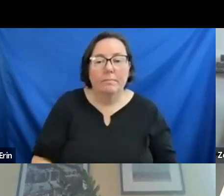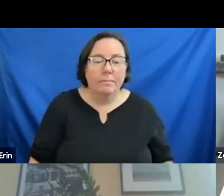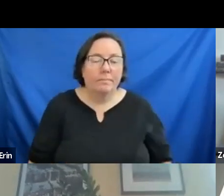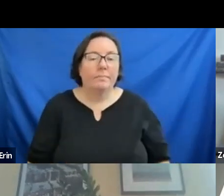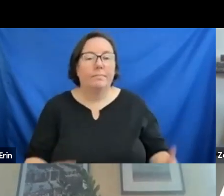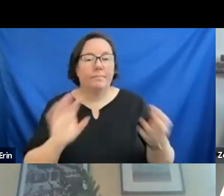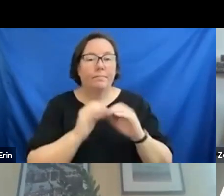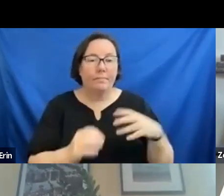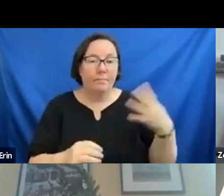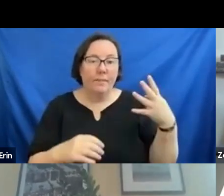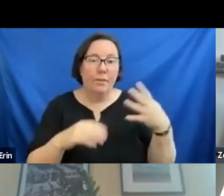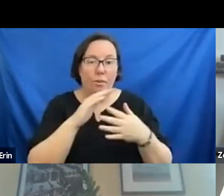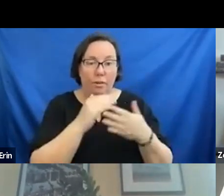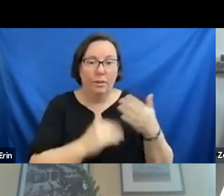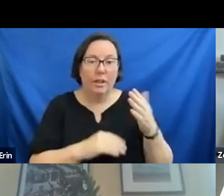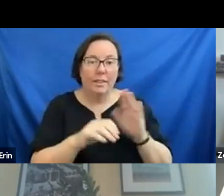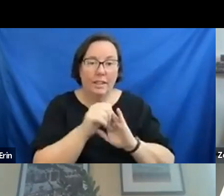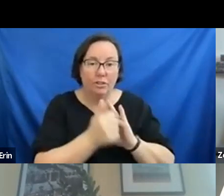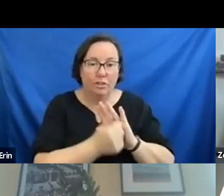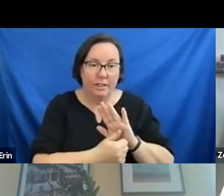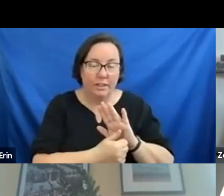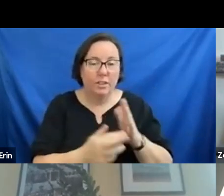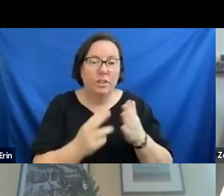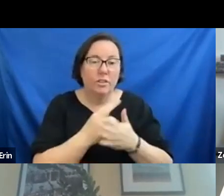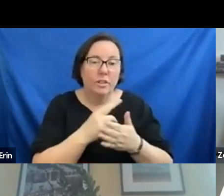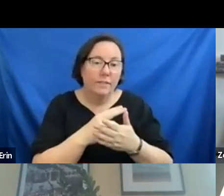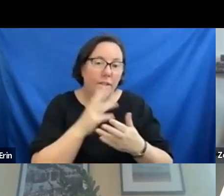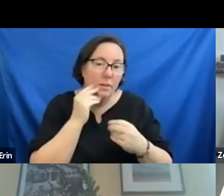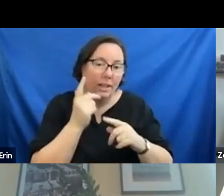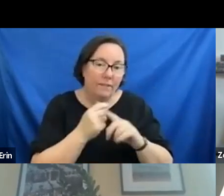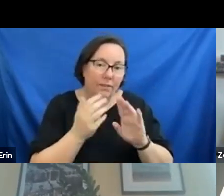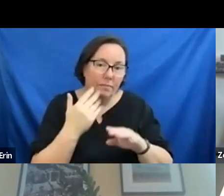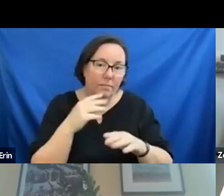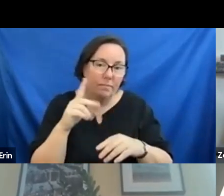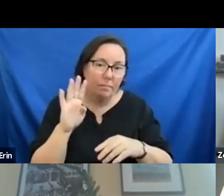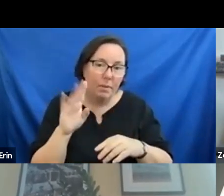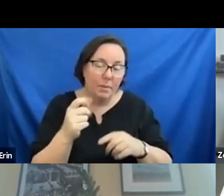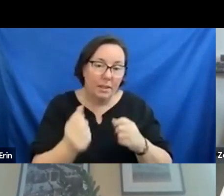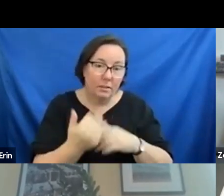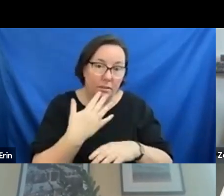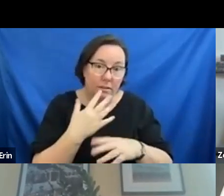Item number 4 on the agenda is review of data from the Boston Public Schools.